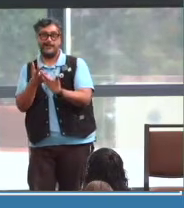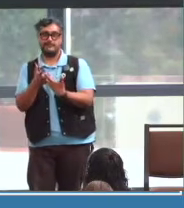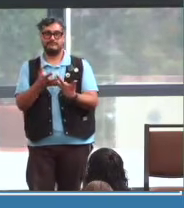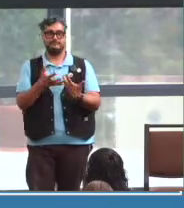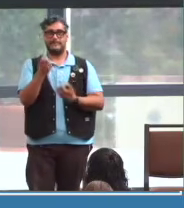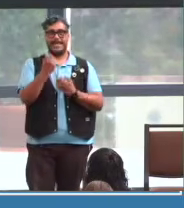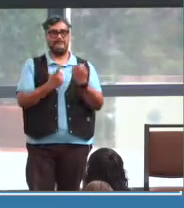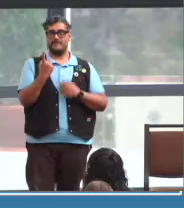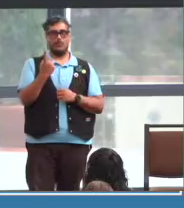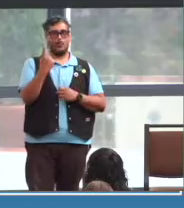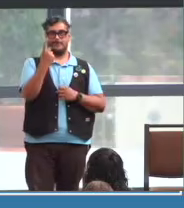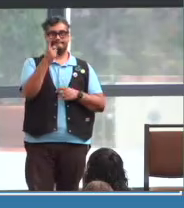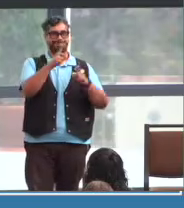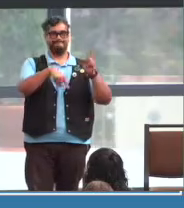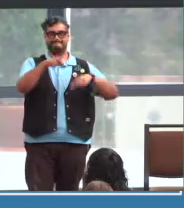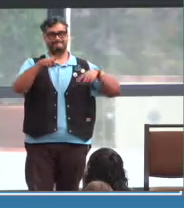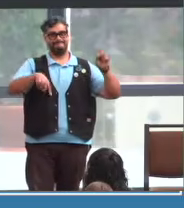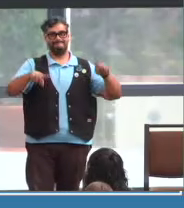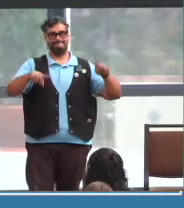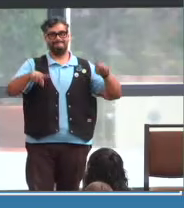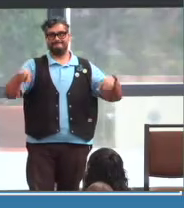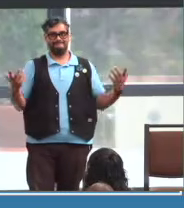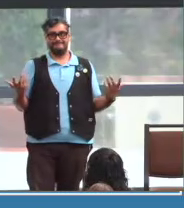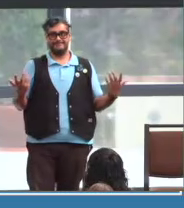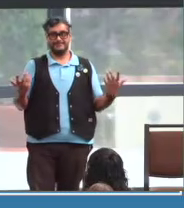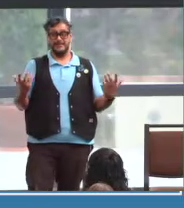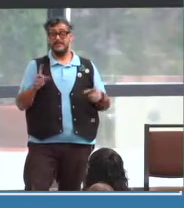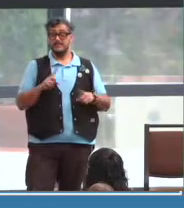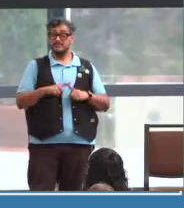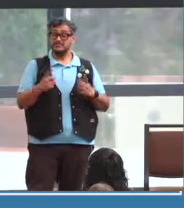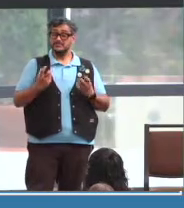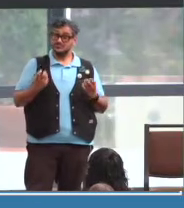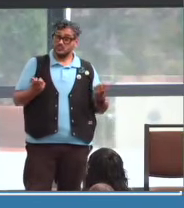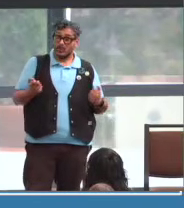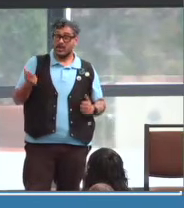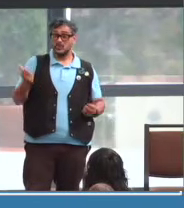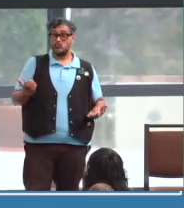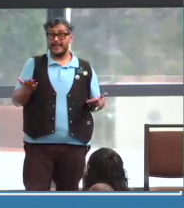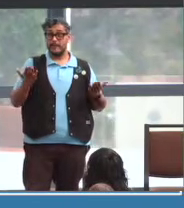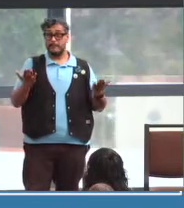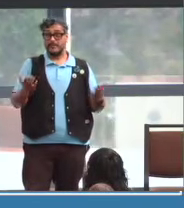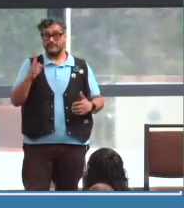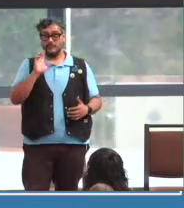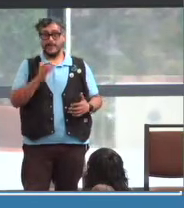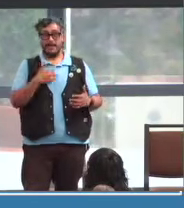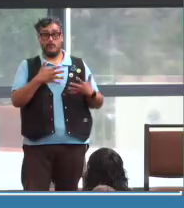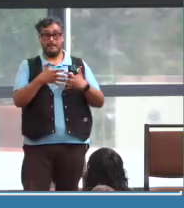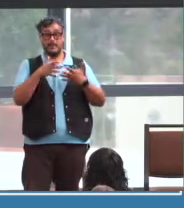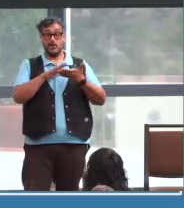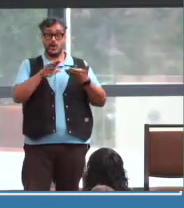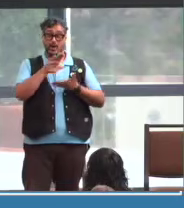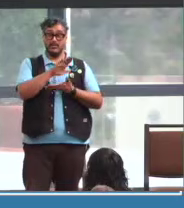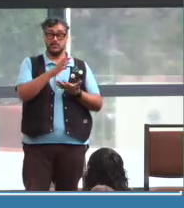journey with this, but what has maybe the strongest recommendations and what's recommended in our American College of Rheumatology